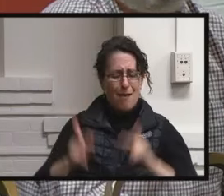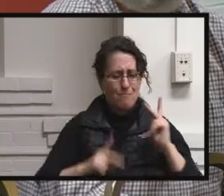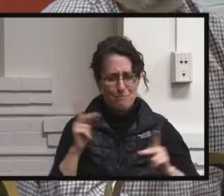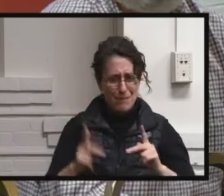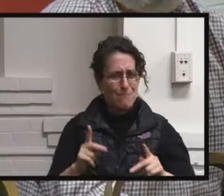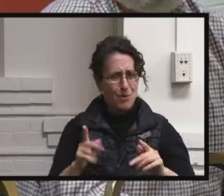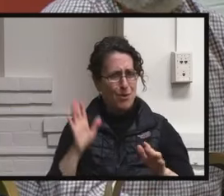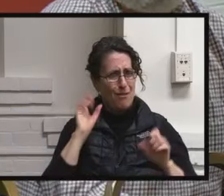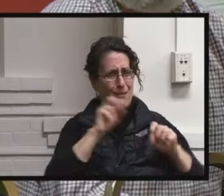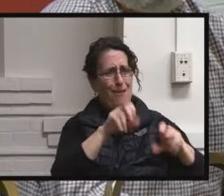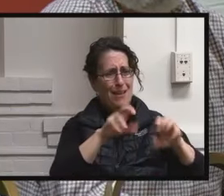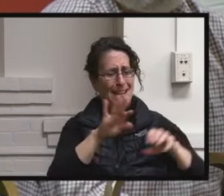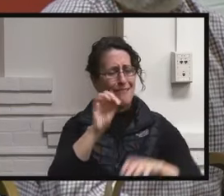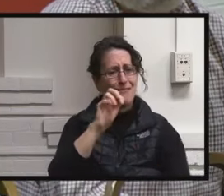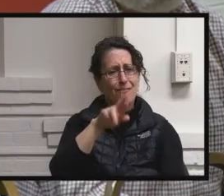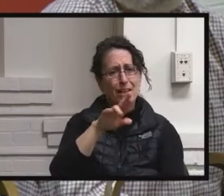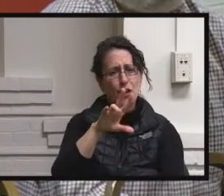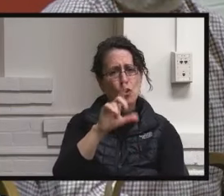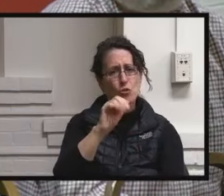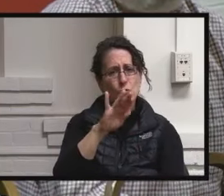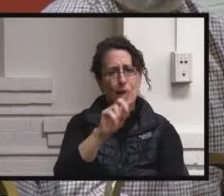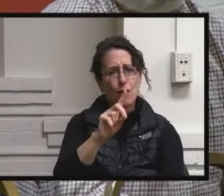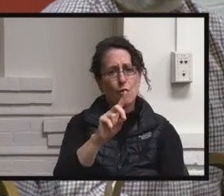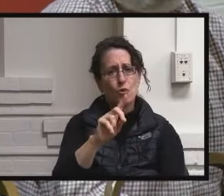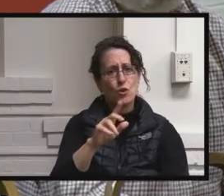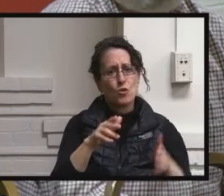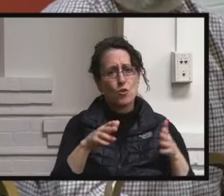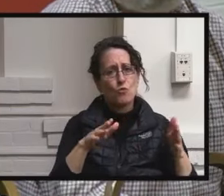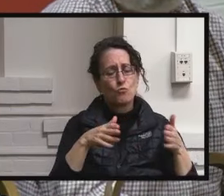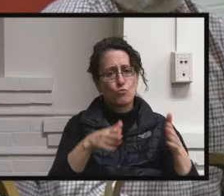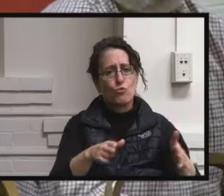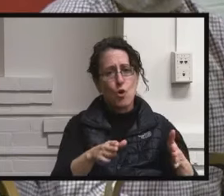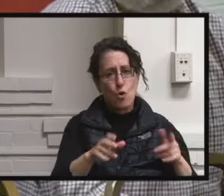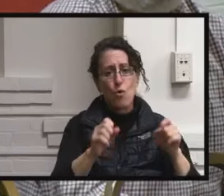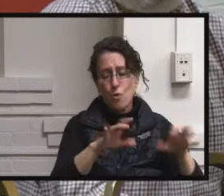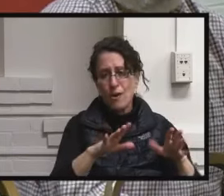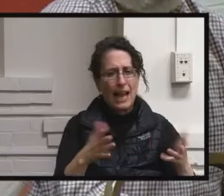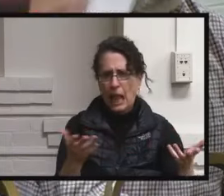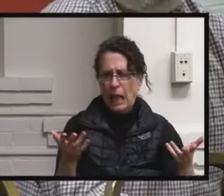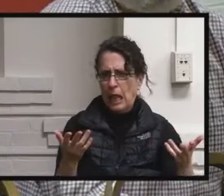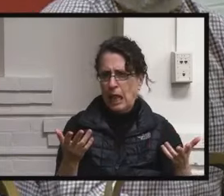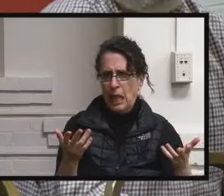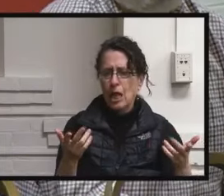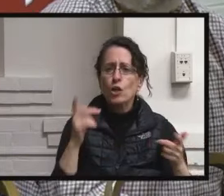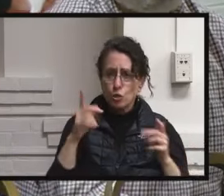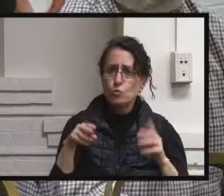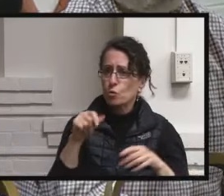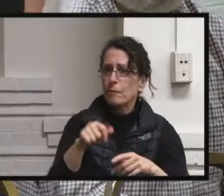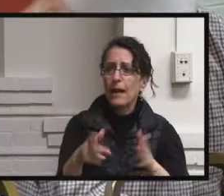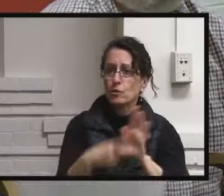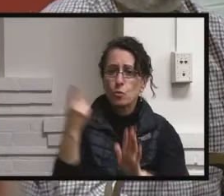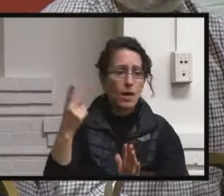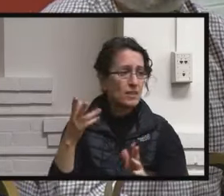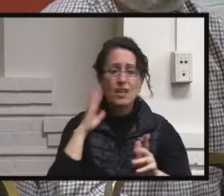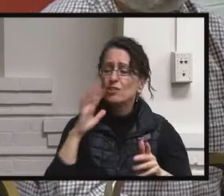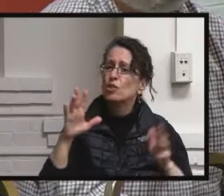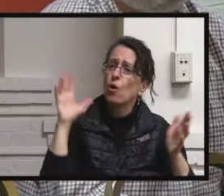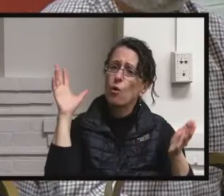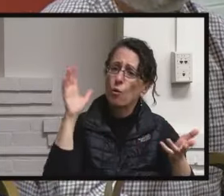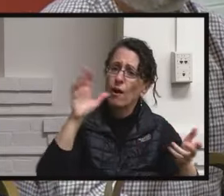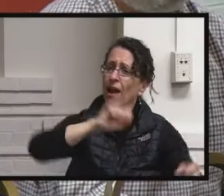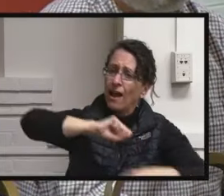when they can put their stuff out? So you are paying twice because your residents are split of where they're